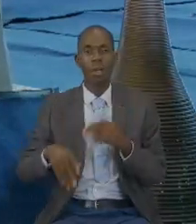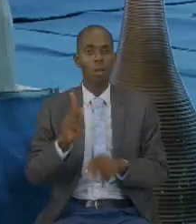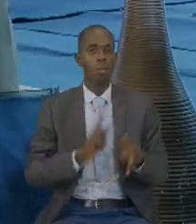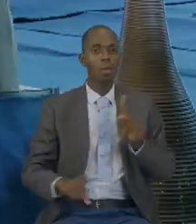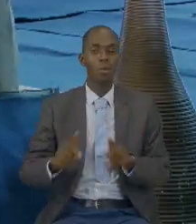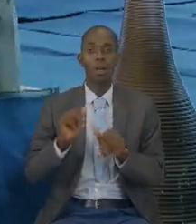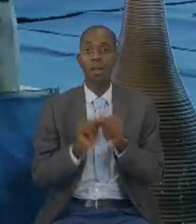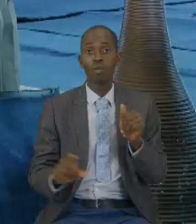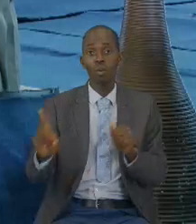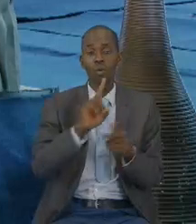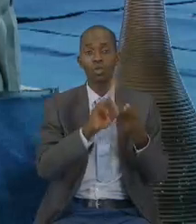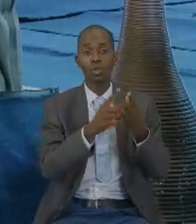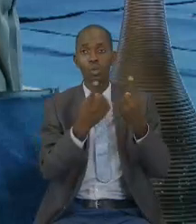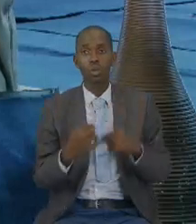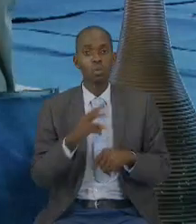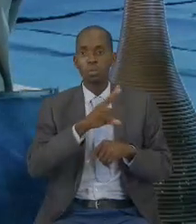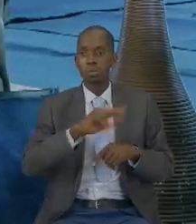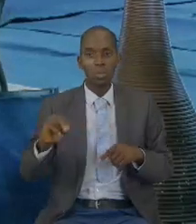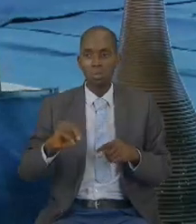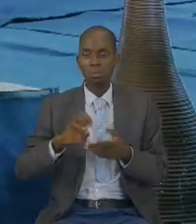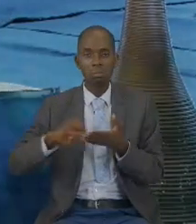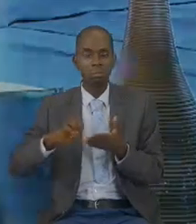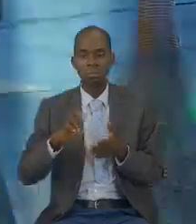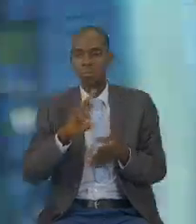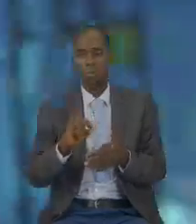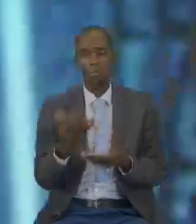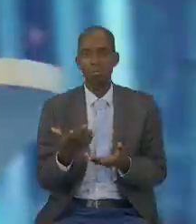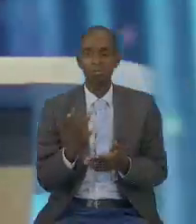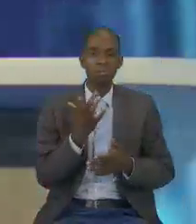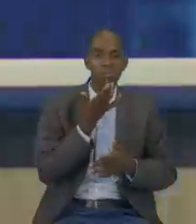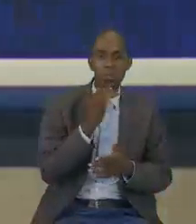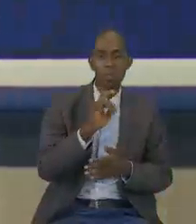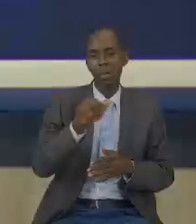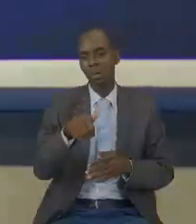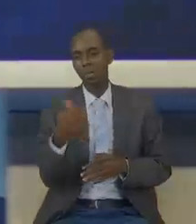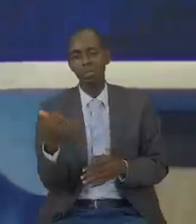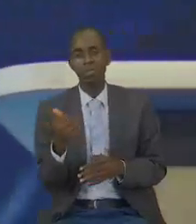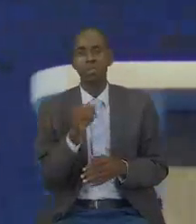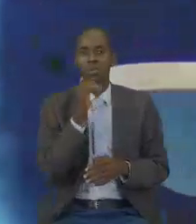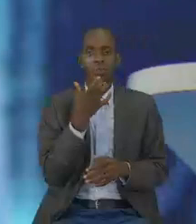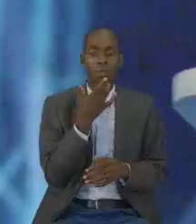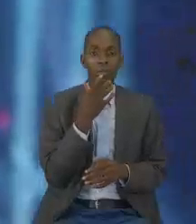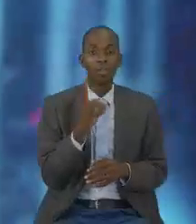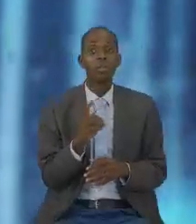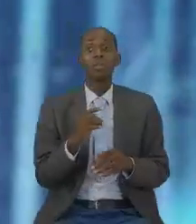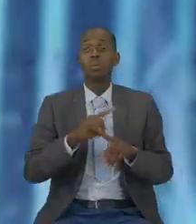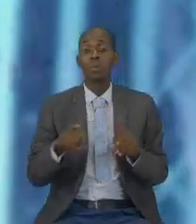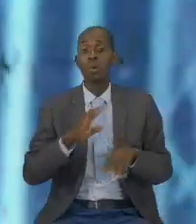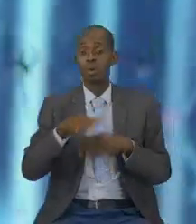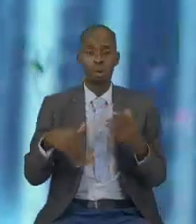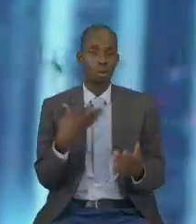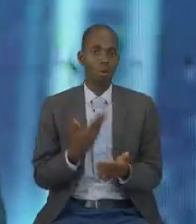anyone could come, no discrimination, no partiality. And then people came, but they got the white